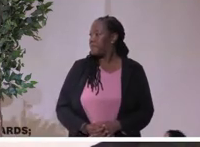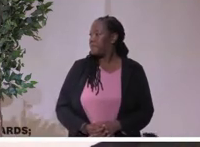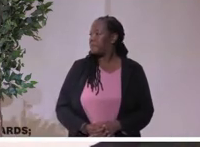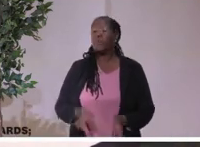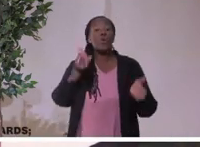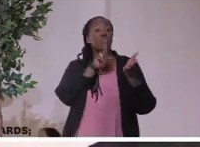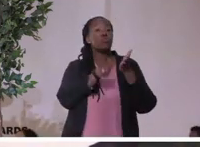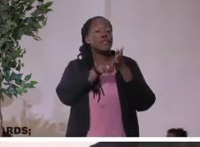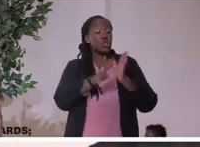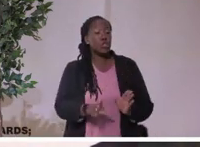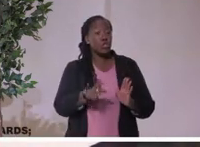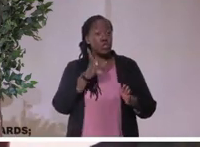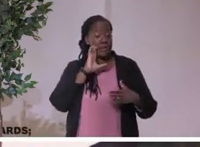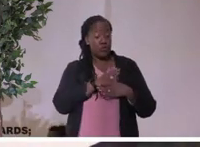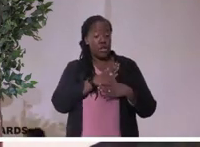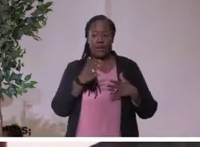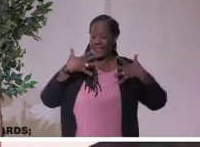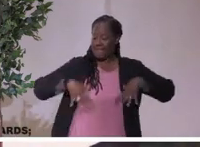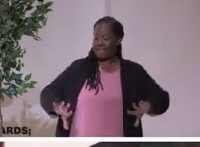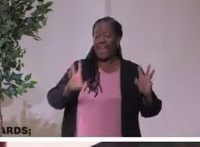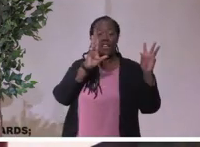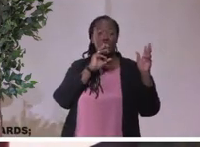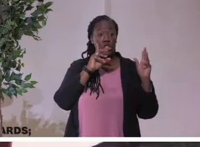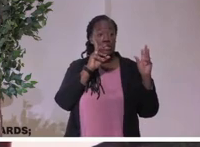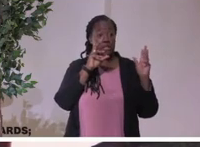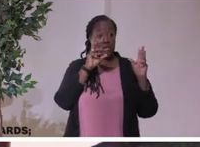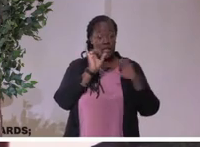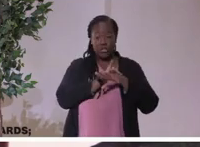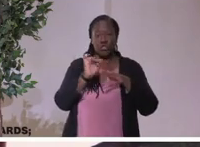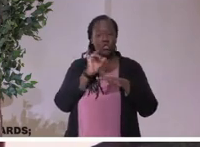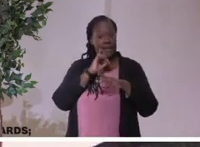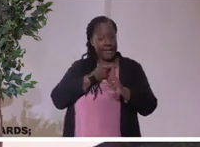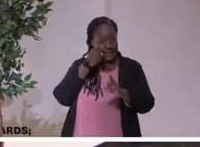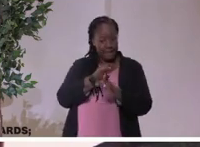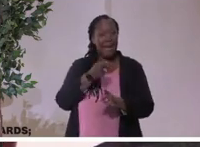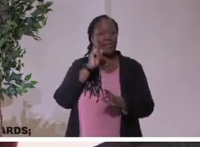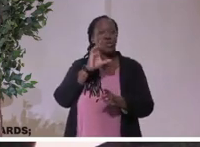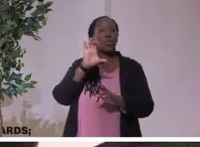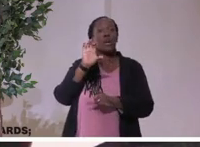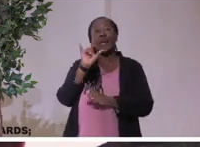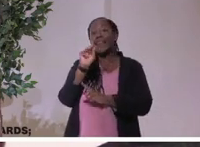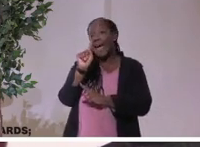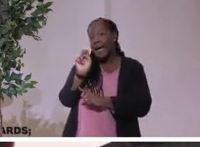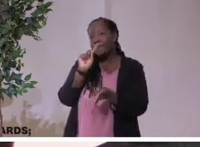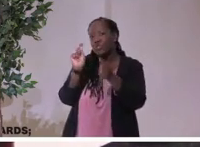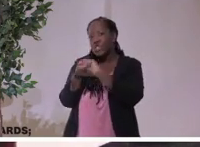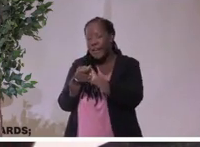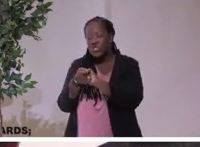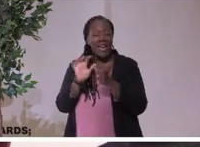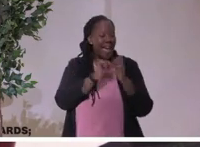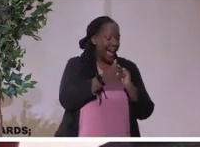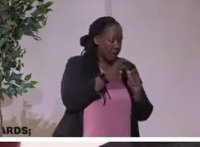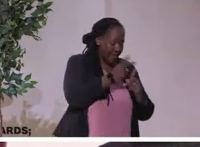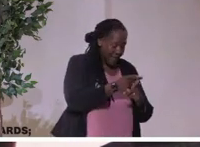that the fashion industry plays a major role in climate change. Yeah. So what makes fashion sustainable,